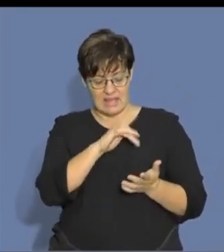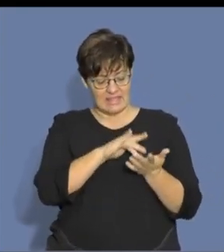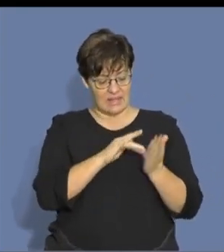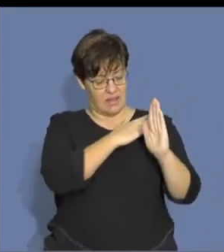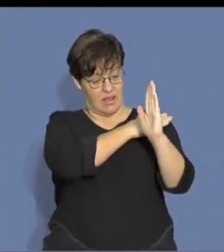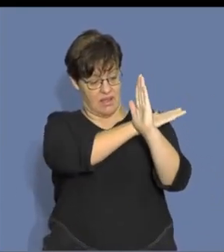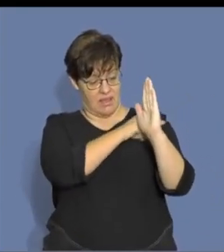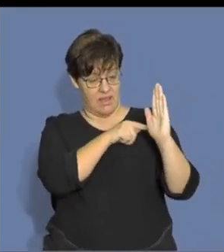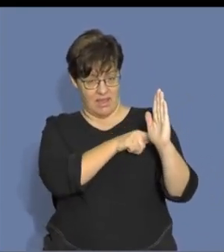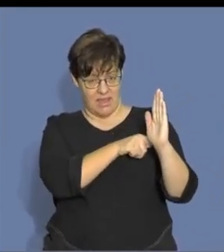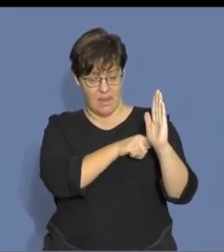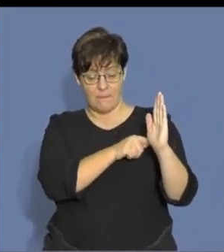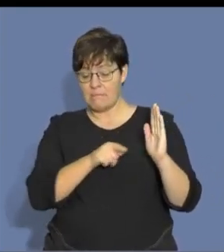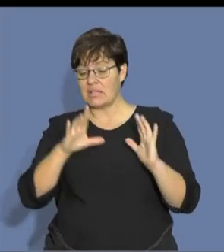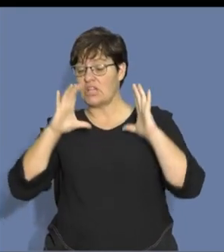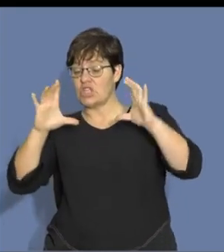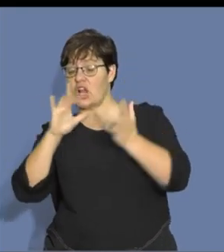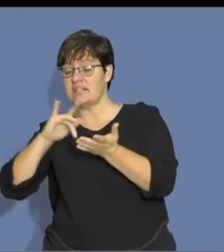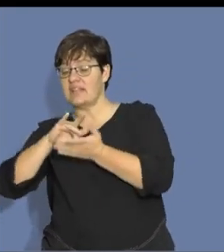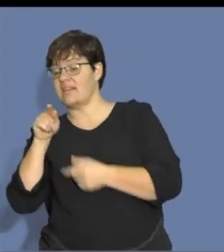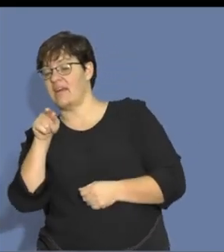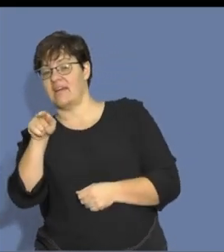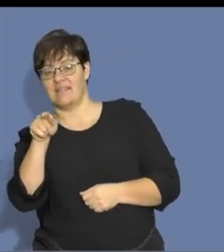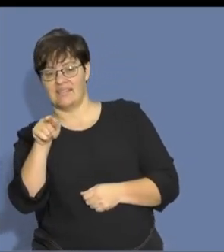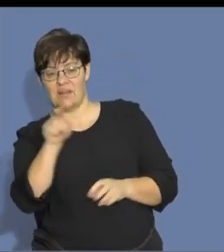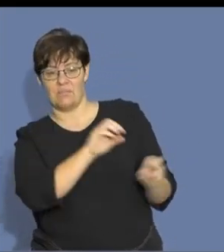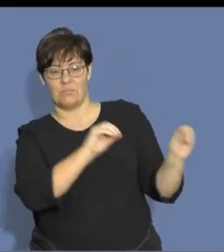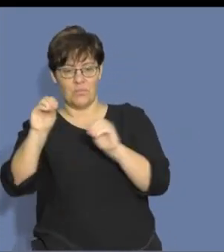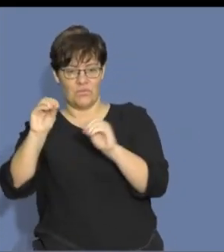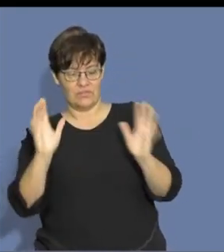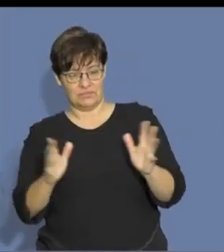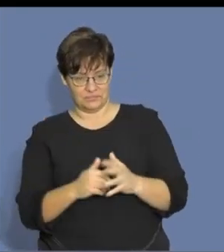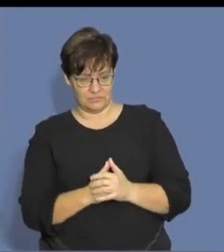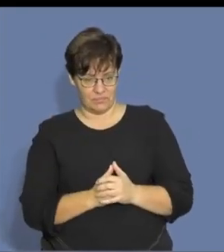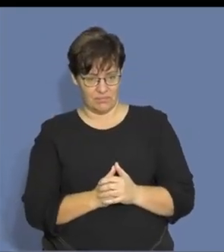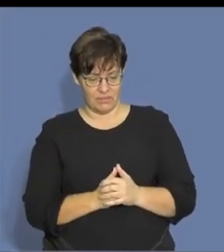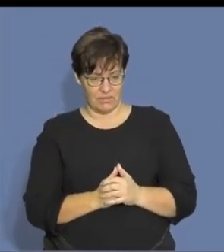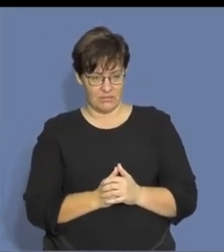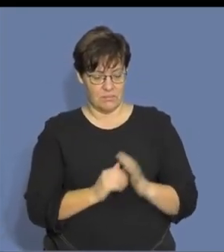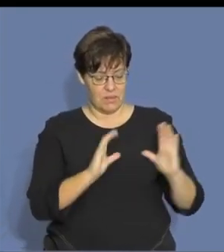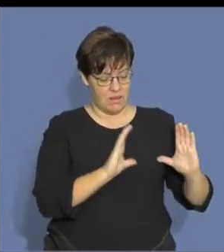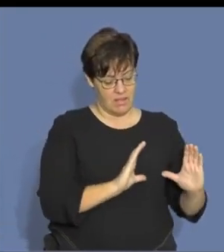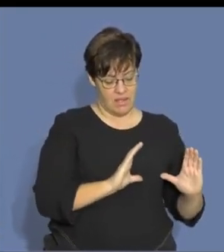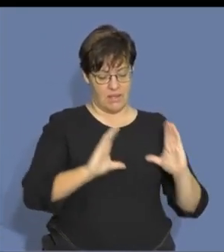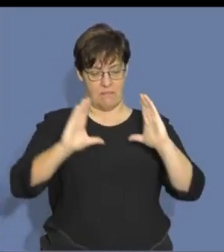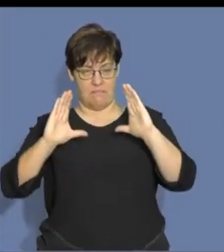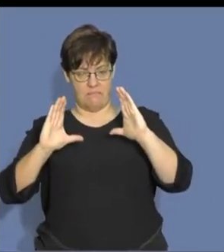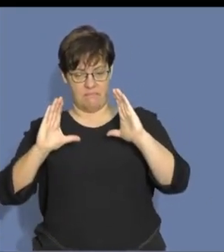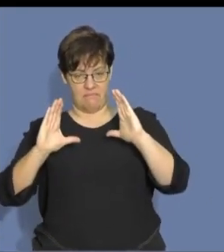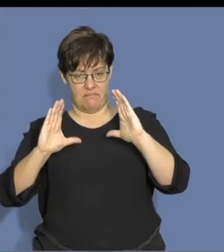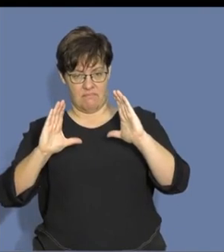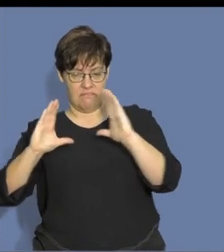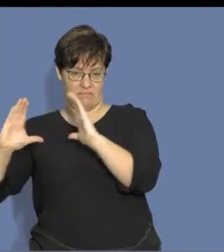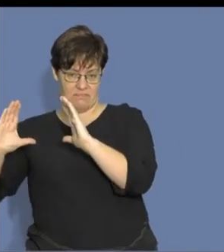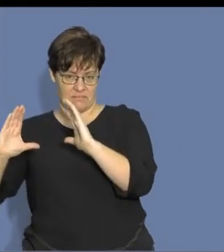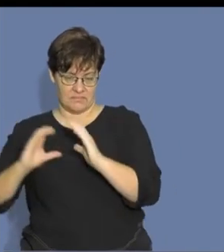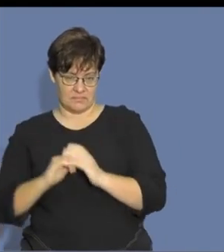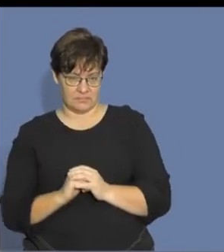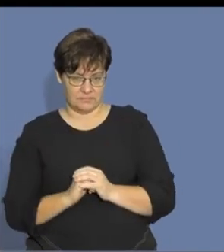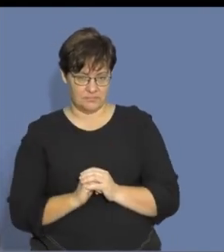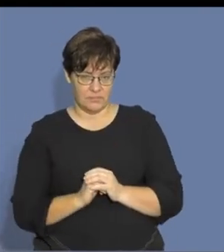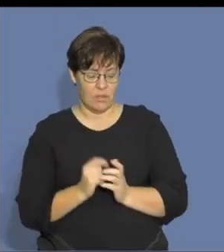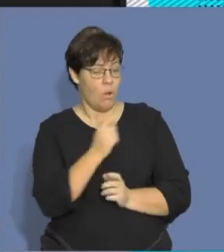of the Cartesian plane, but the center of my circle has moved. My circle has moved upwards and to the right. Not